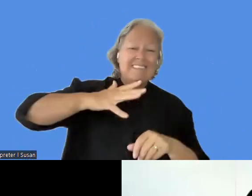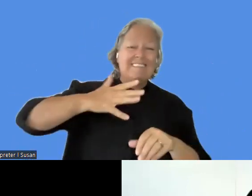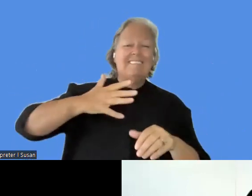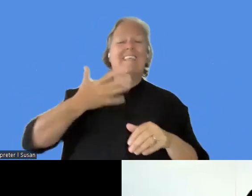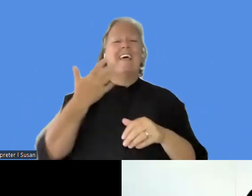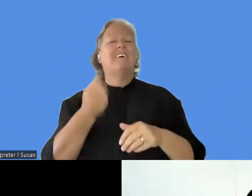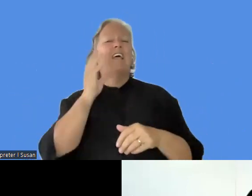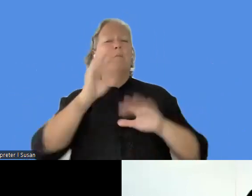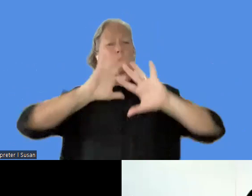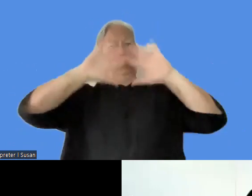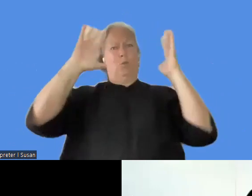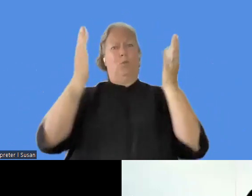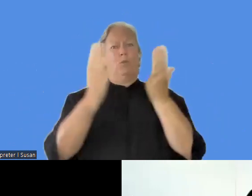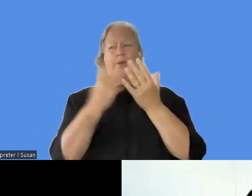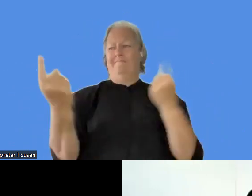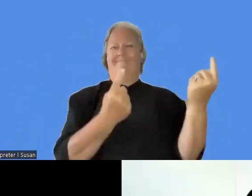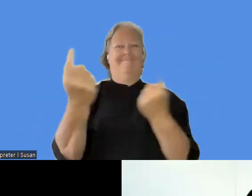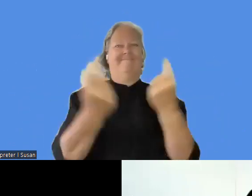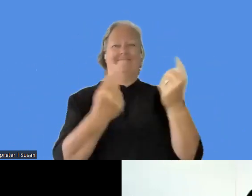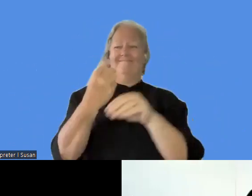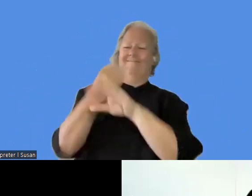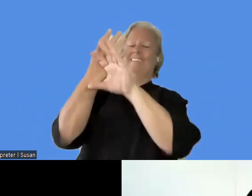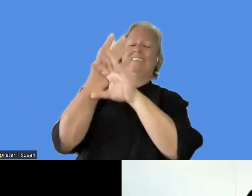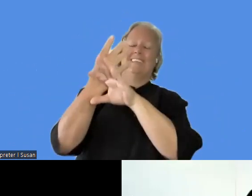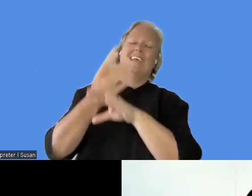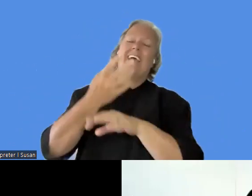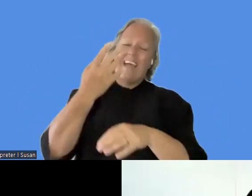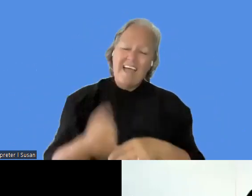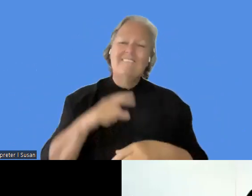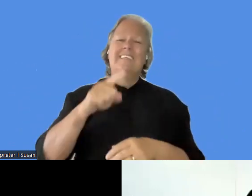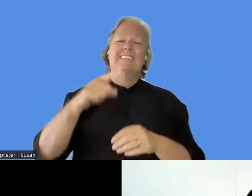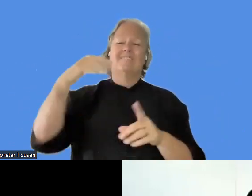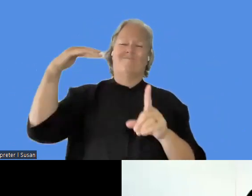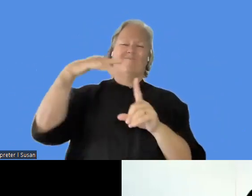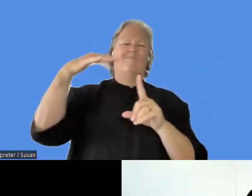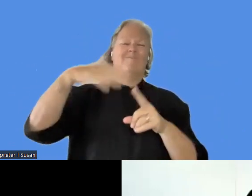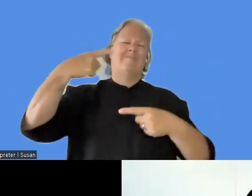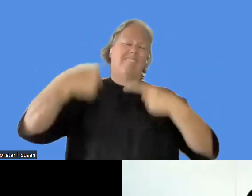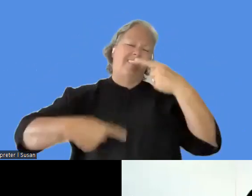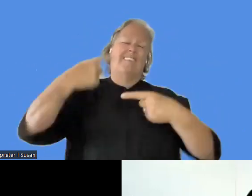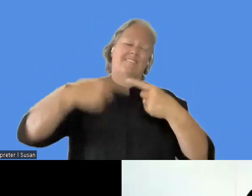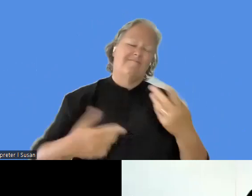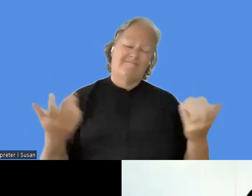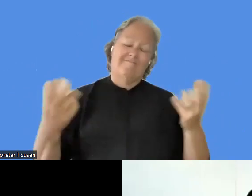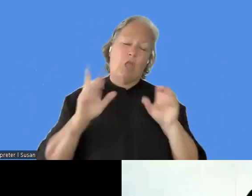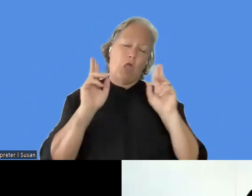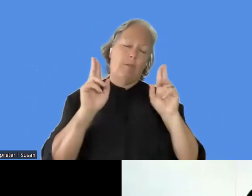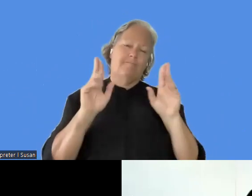And I guess this technical challenge will be fixed soon. So let